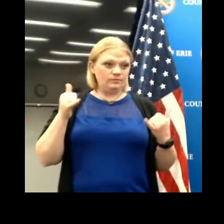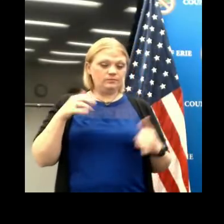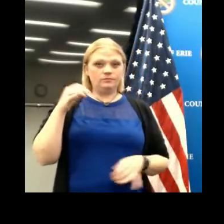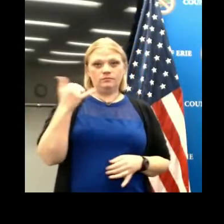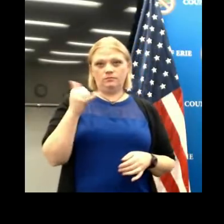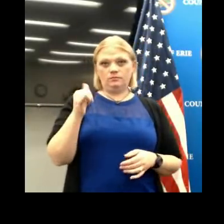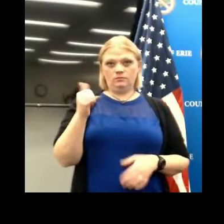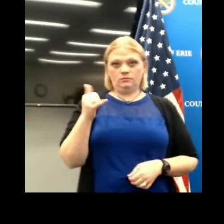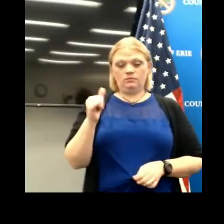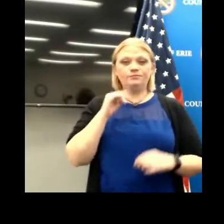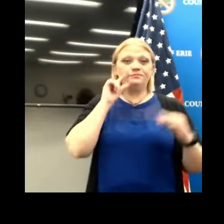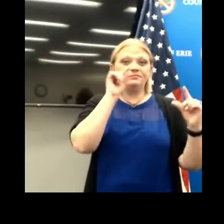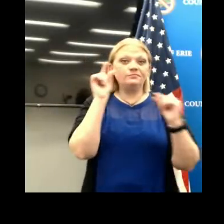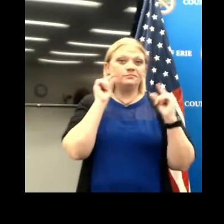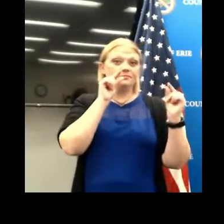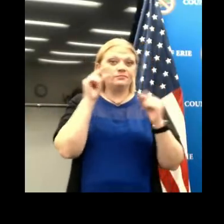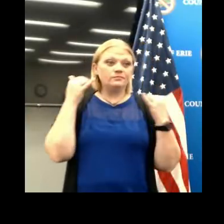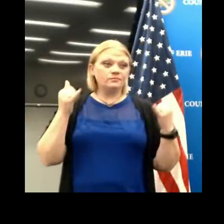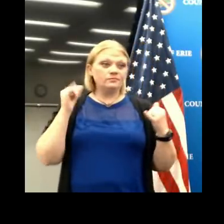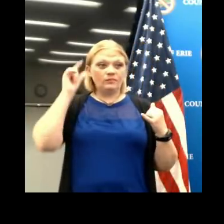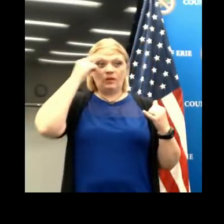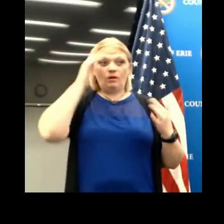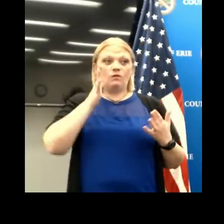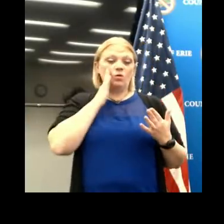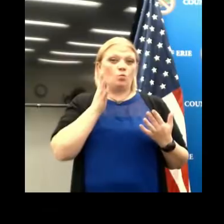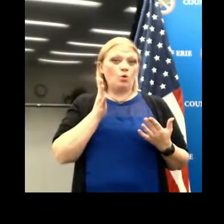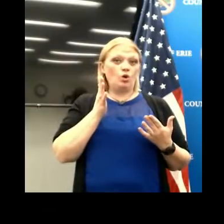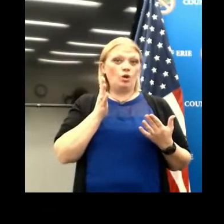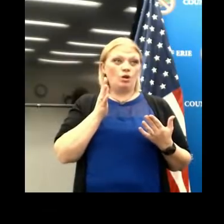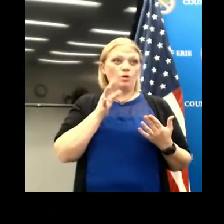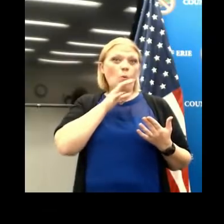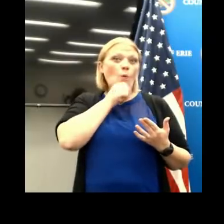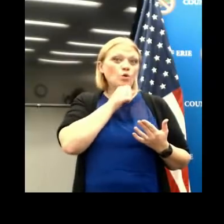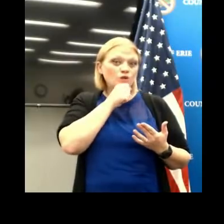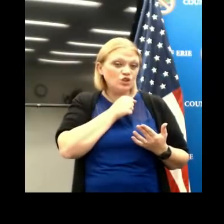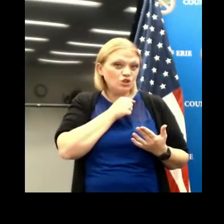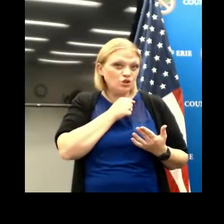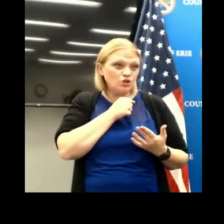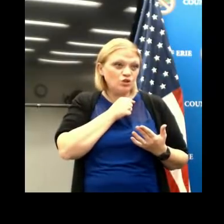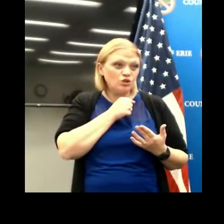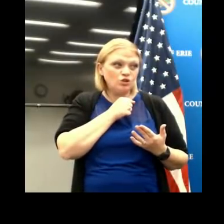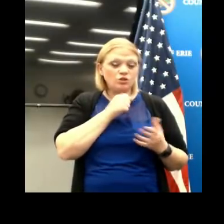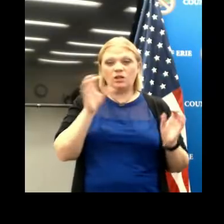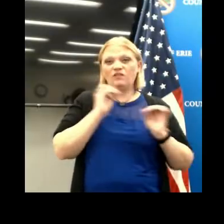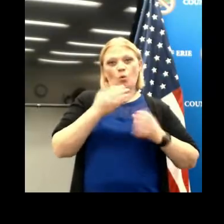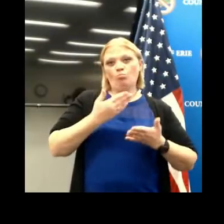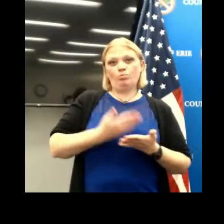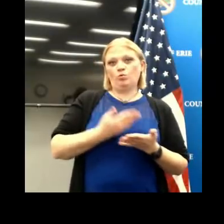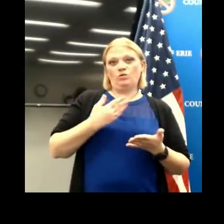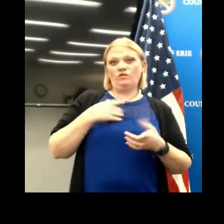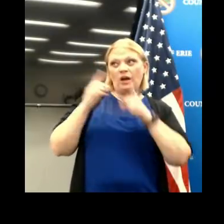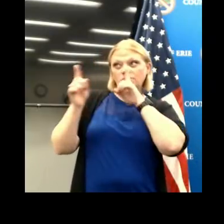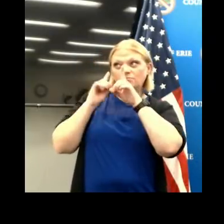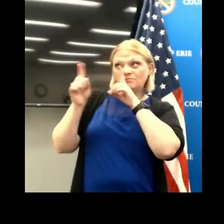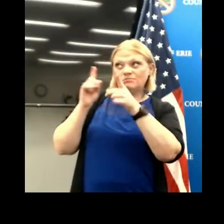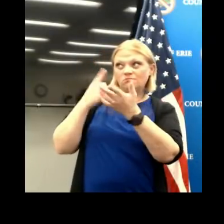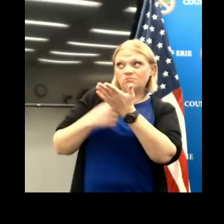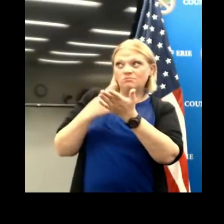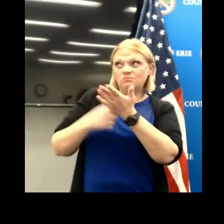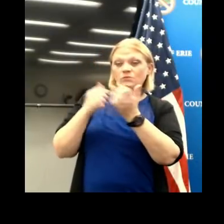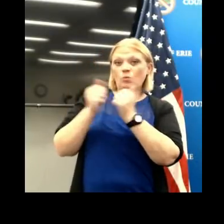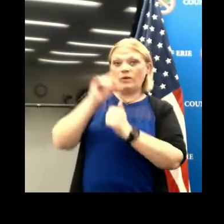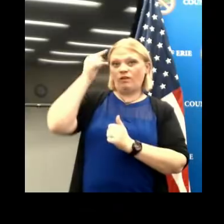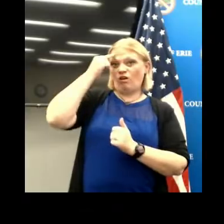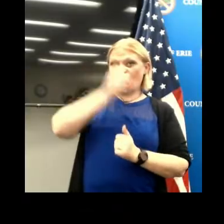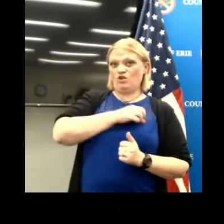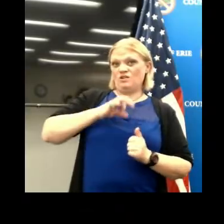yellow. There was a rumor today that the governor was going to announce we're going to orange. I have no proof of that, and I talked to the governor's staff about a half hour